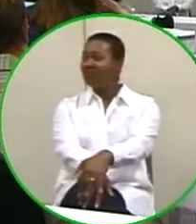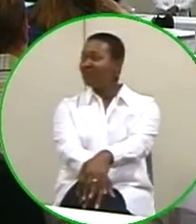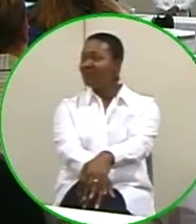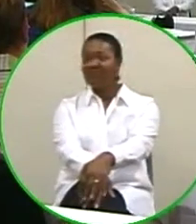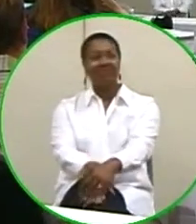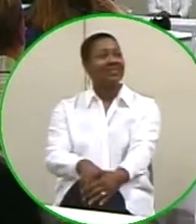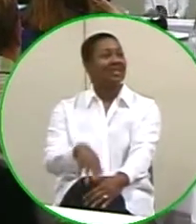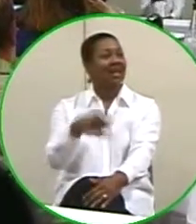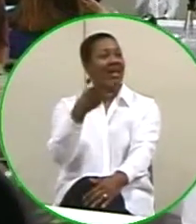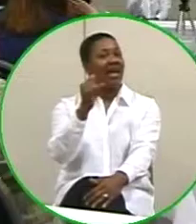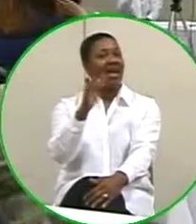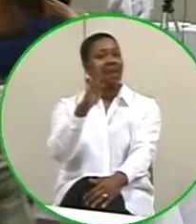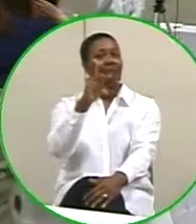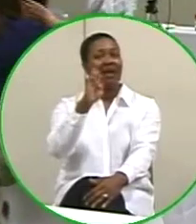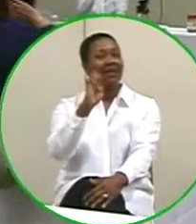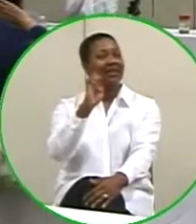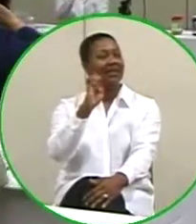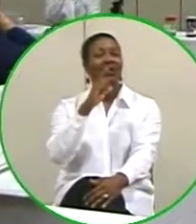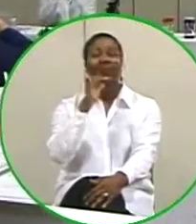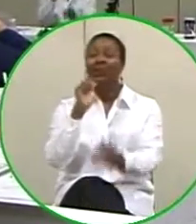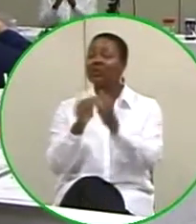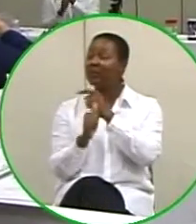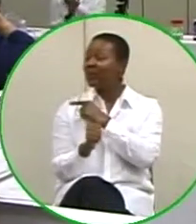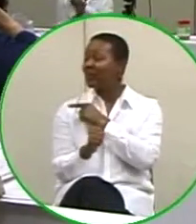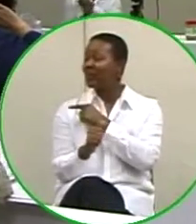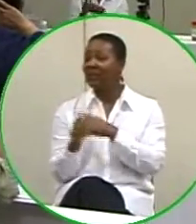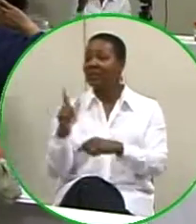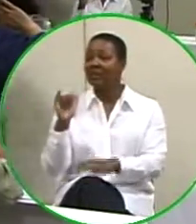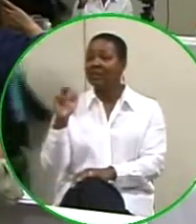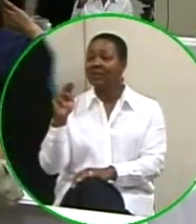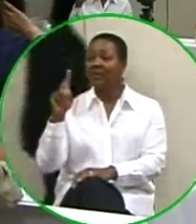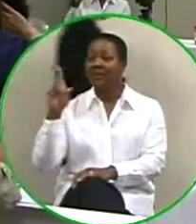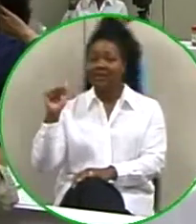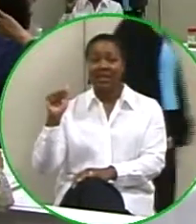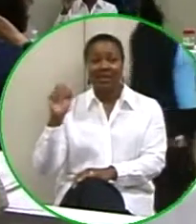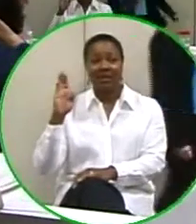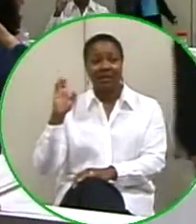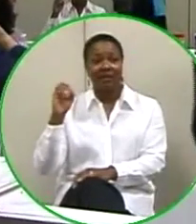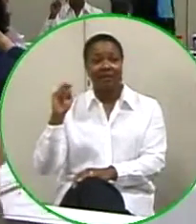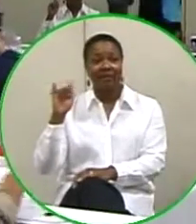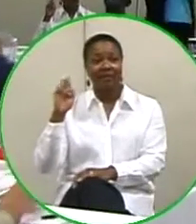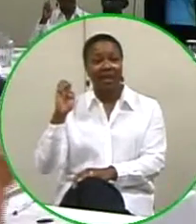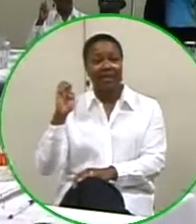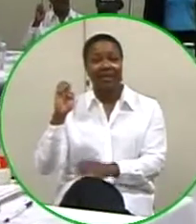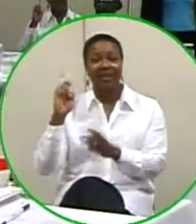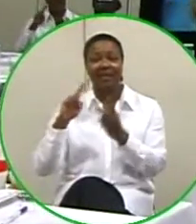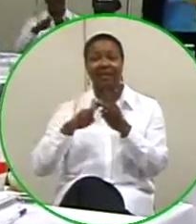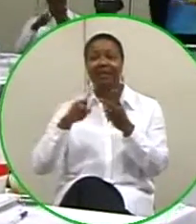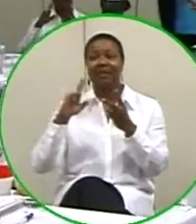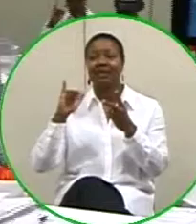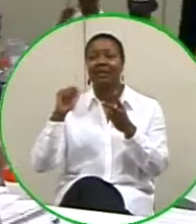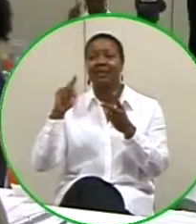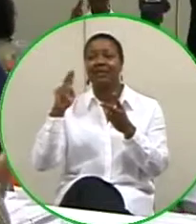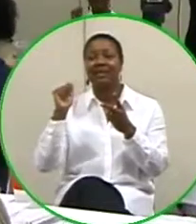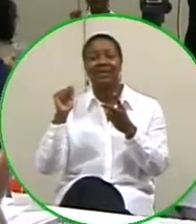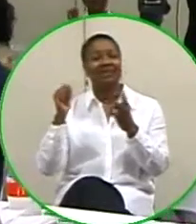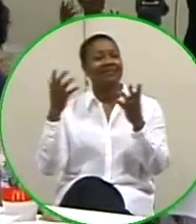Hi, Bonnie. Hi. And who we got with her? Linda. Bonnie and Linda. Let's give Bonnie and Linda a hand. Just